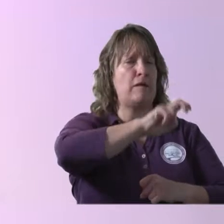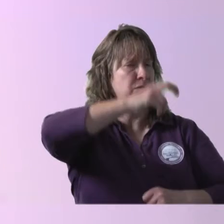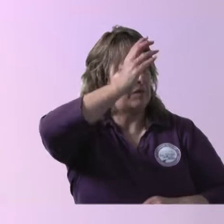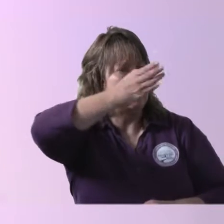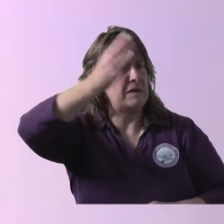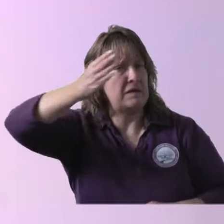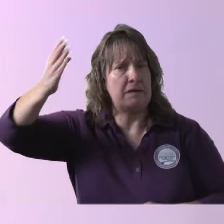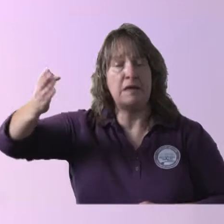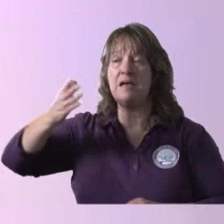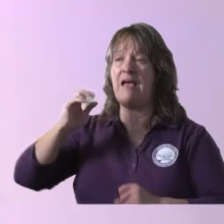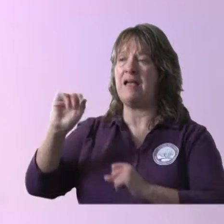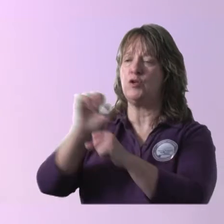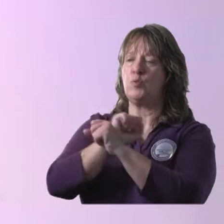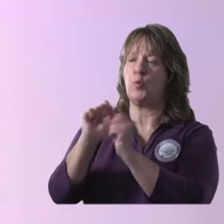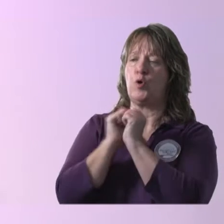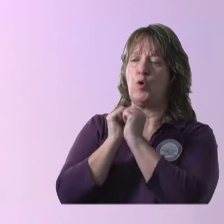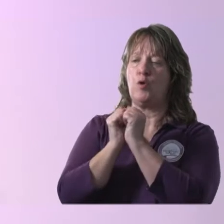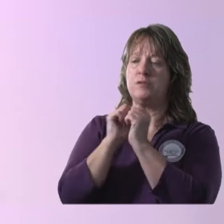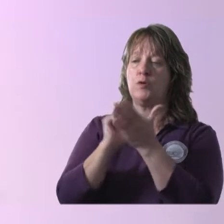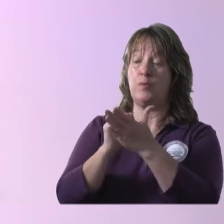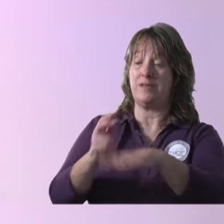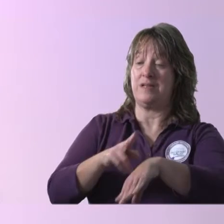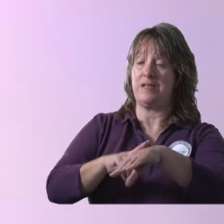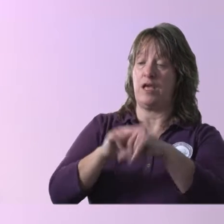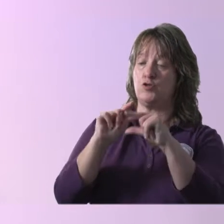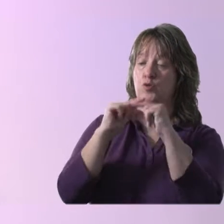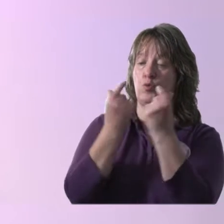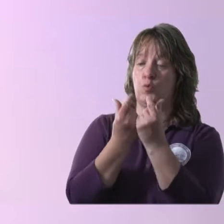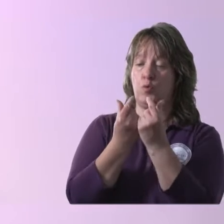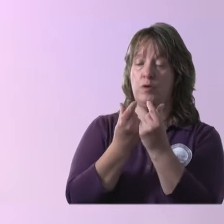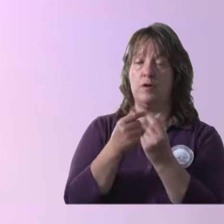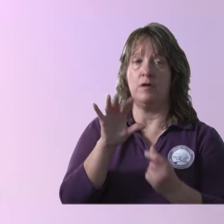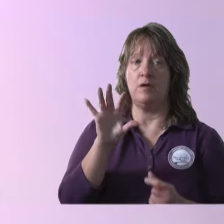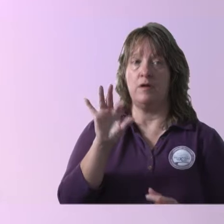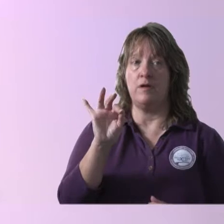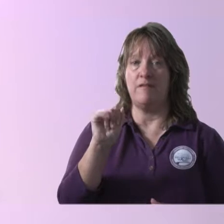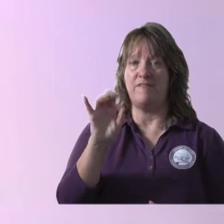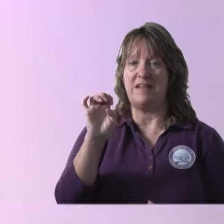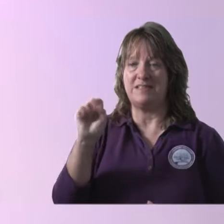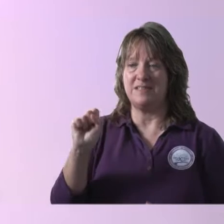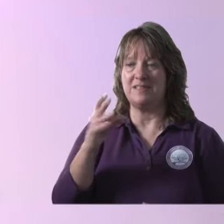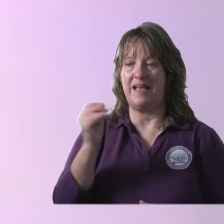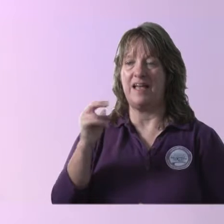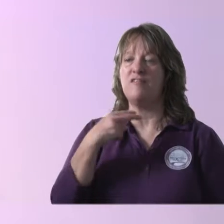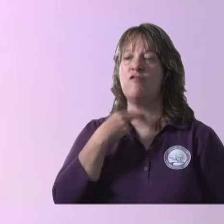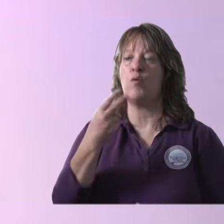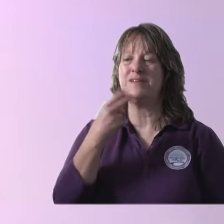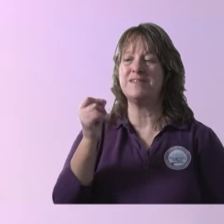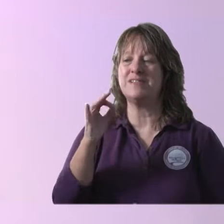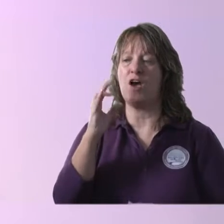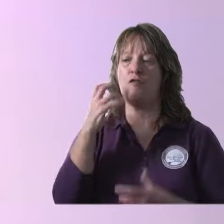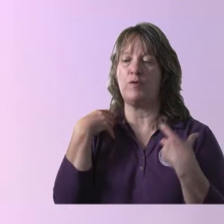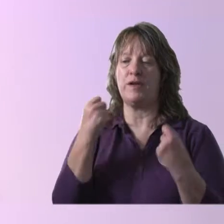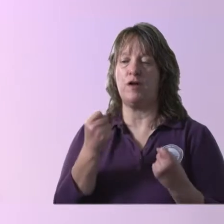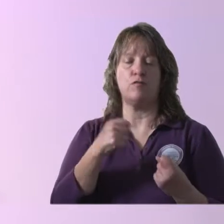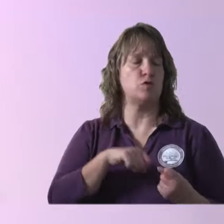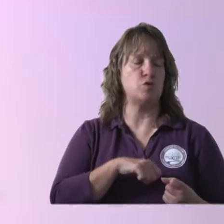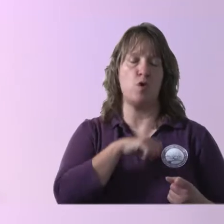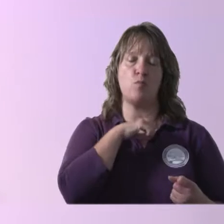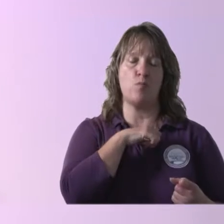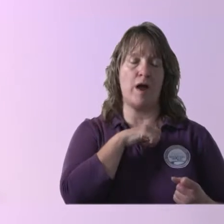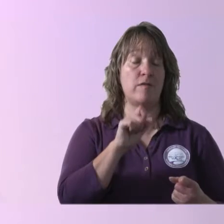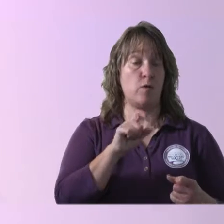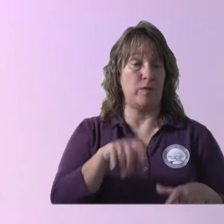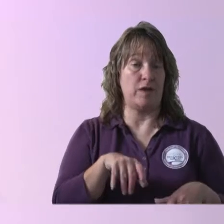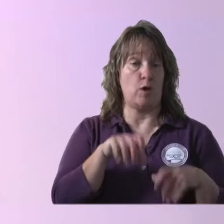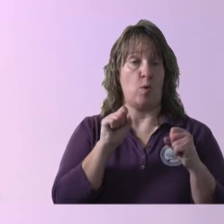country and has worked closely with the national group Faces and Voices of Recovery. We are so proud that we get to